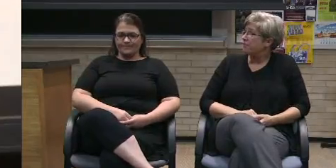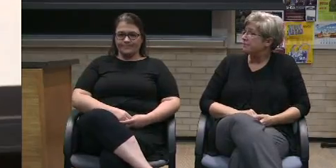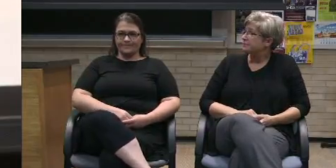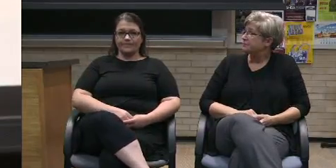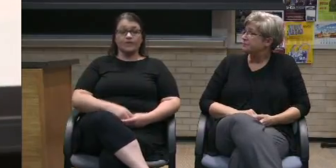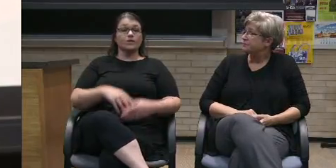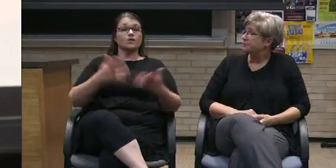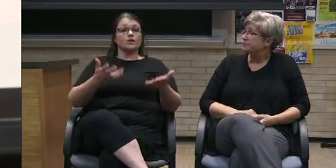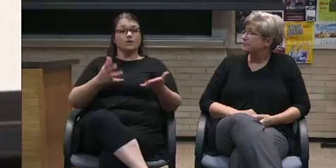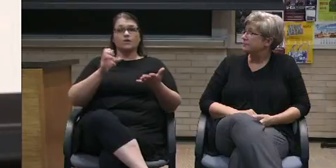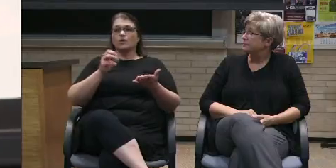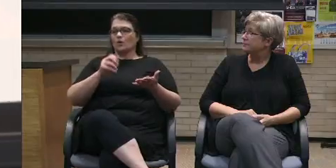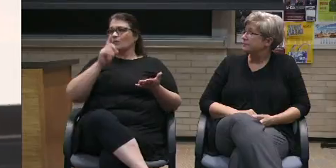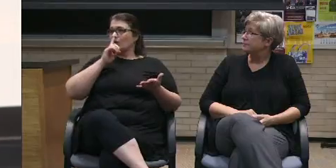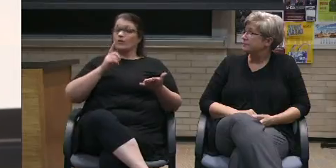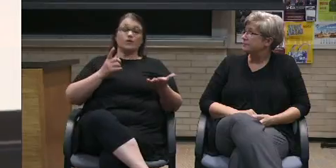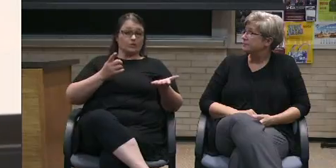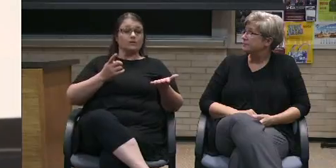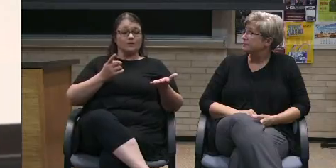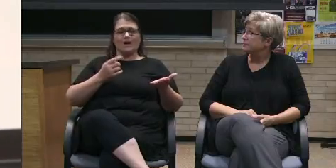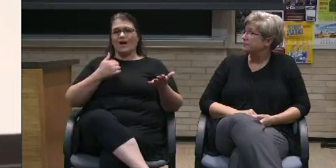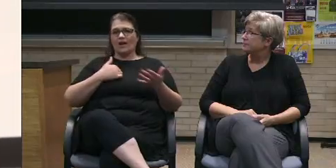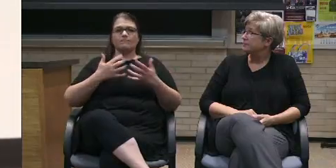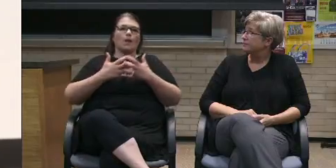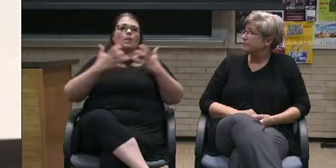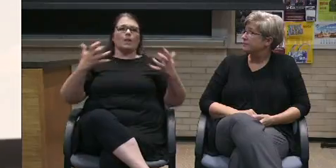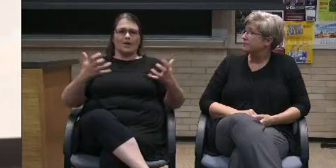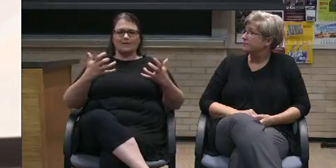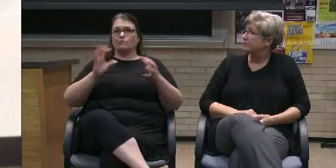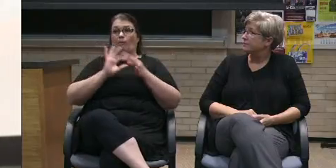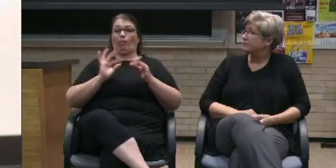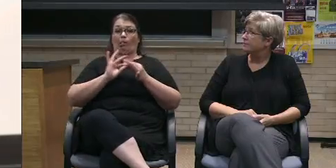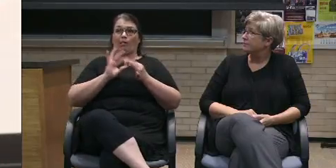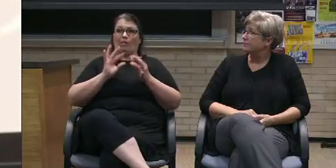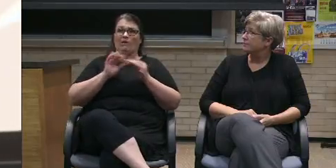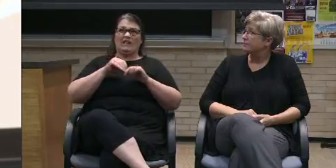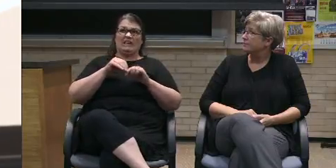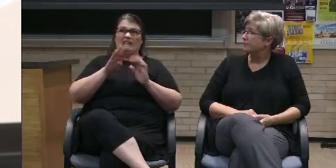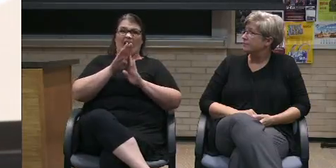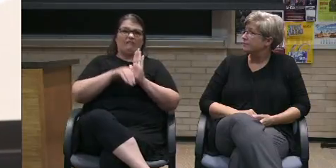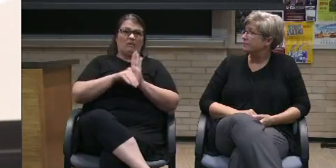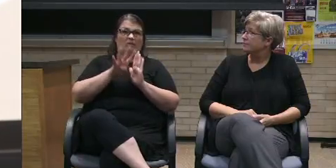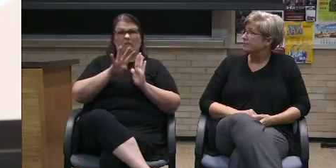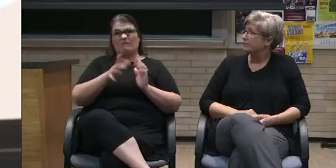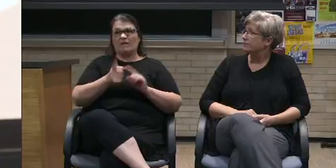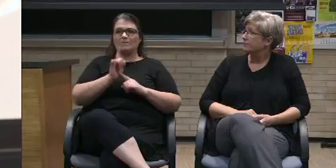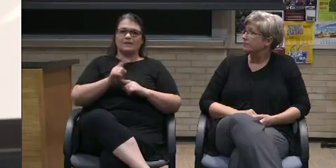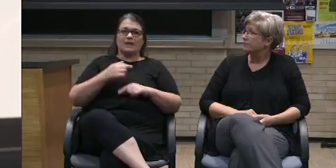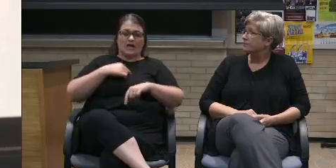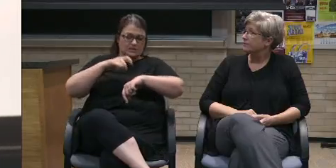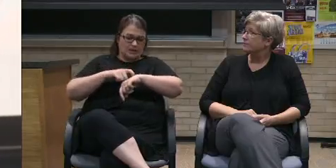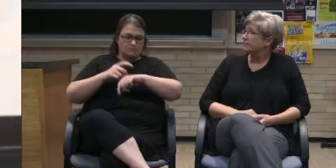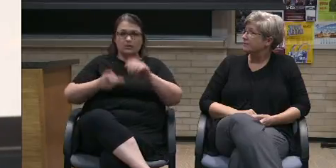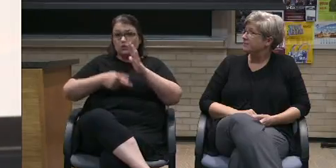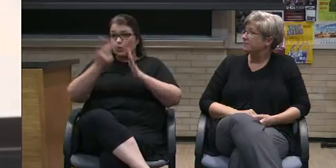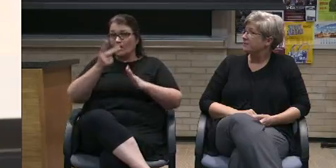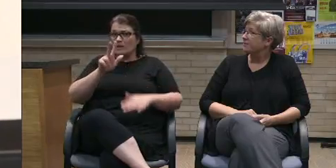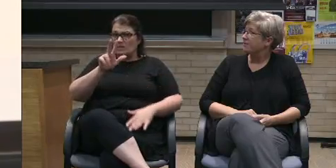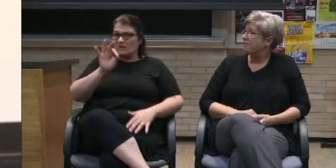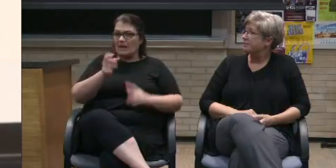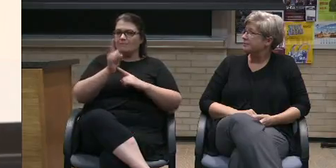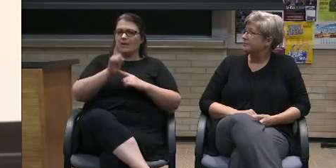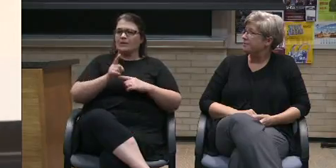So as is true to form, I've got too much to say in 30 to 45 minutes. I timed it twice, 39 minutes. We'll see how it goes.